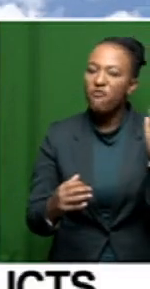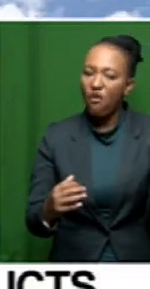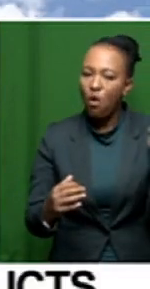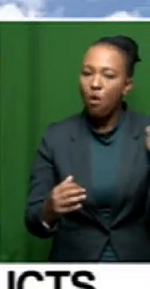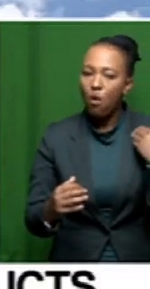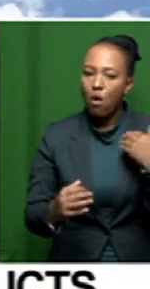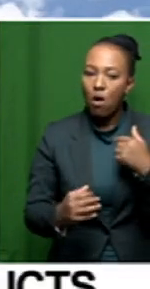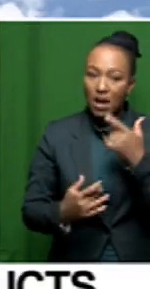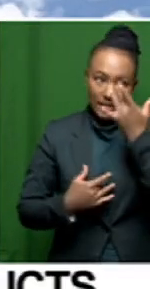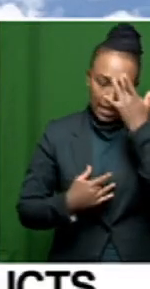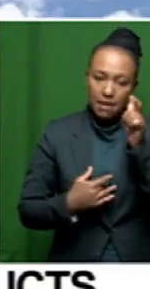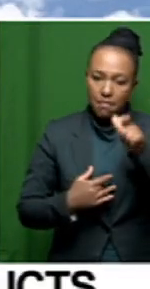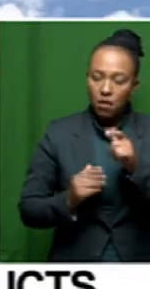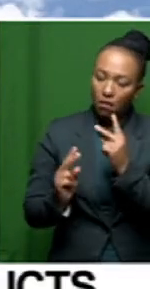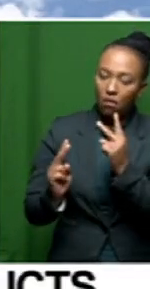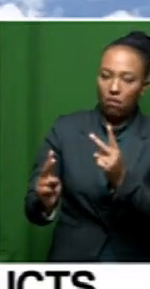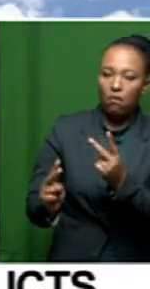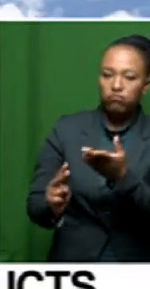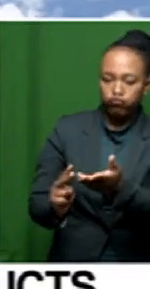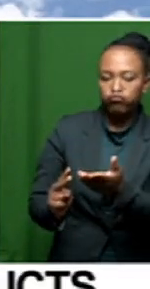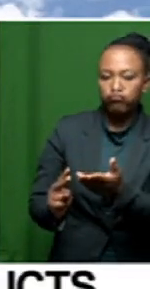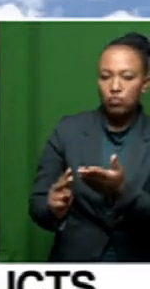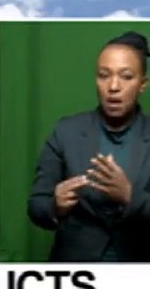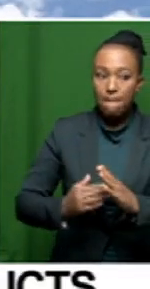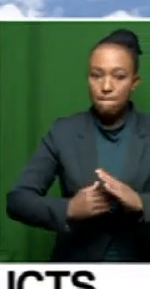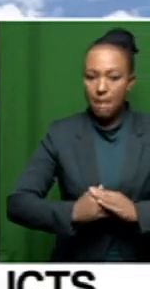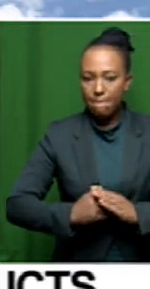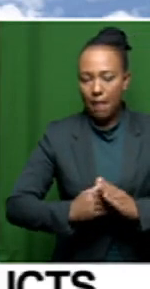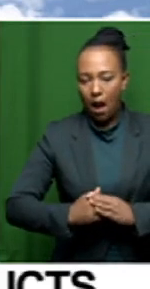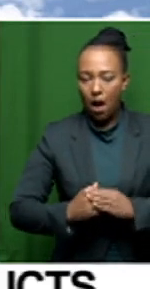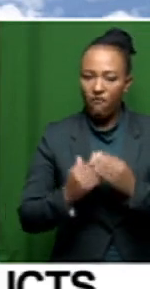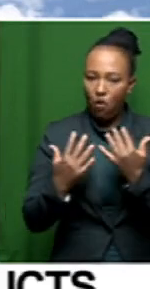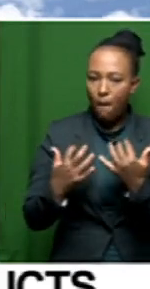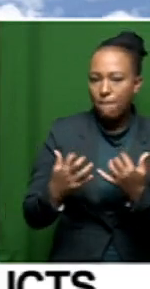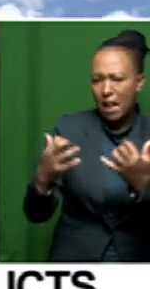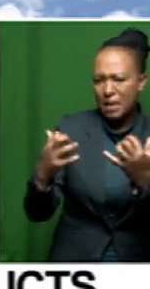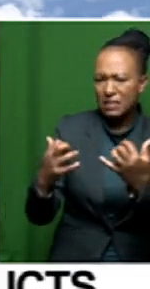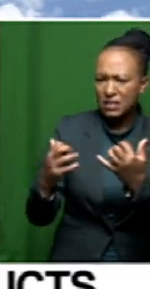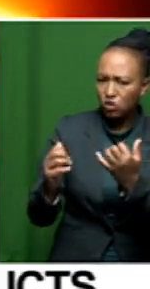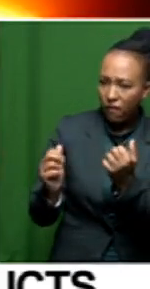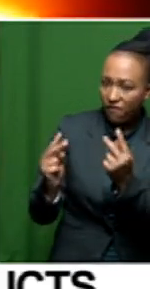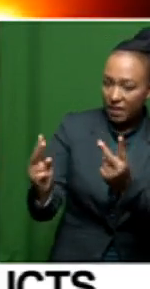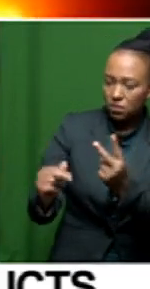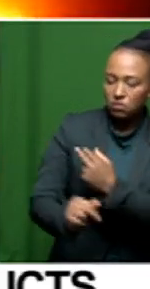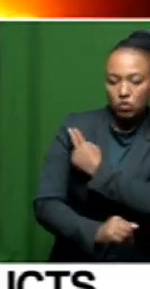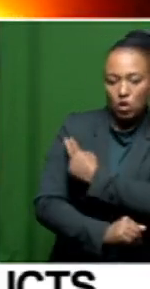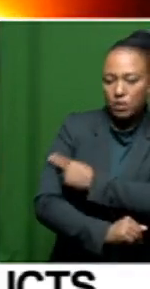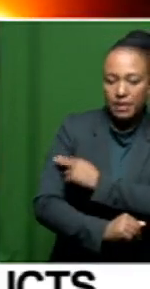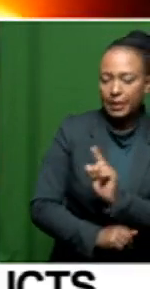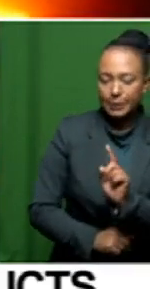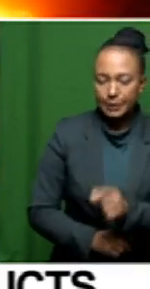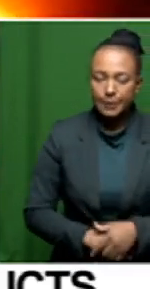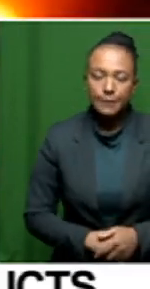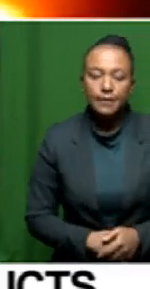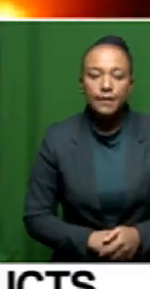Maxeke as a patient, not as a member of parliament visiting the hospital. So